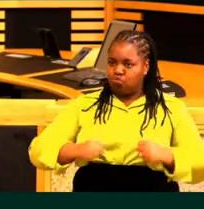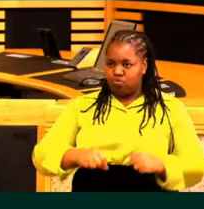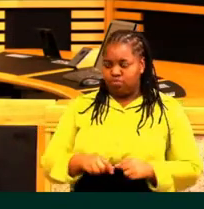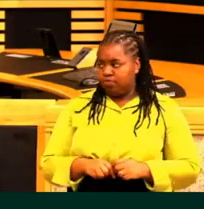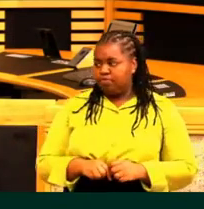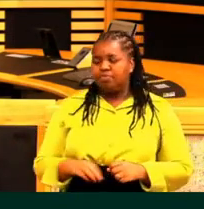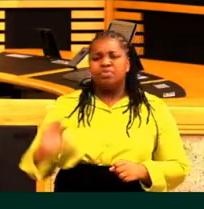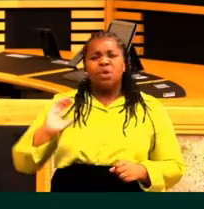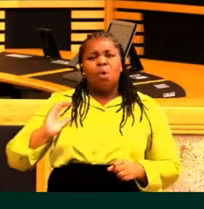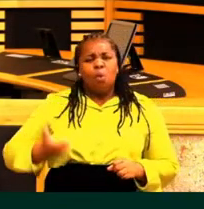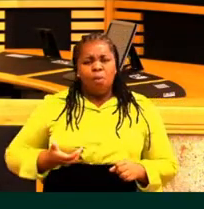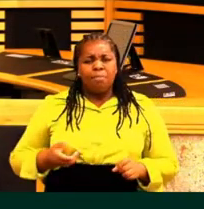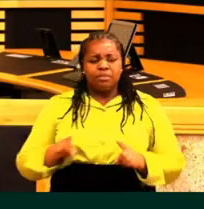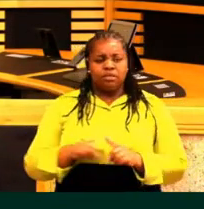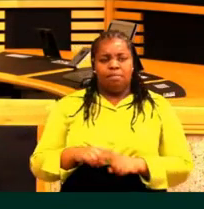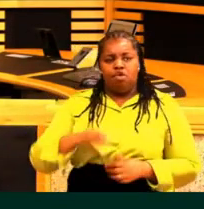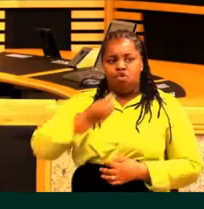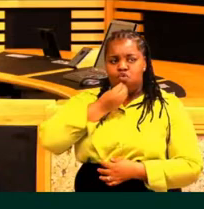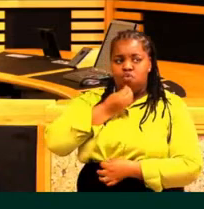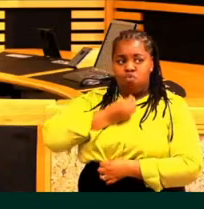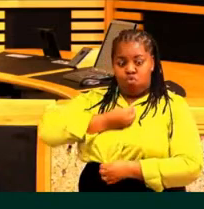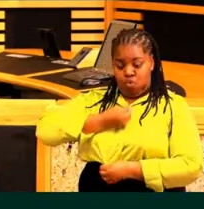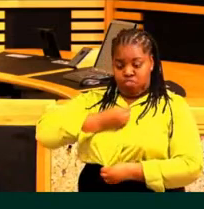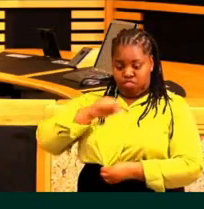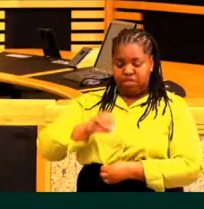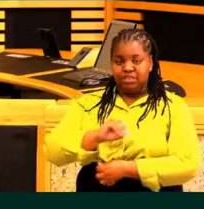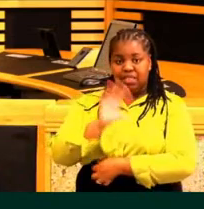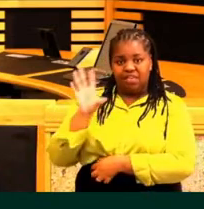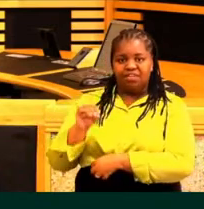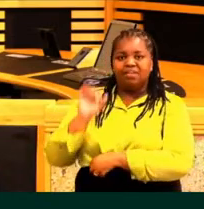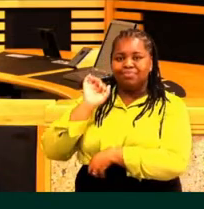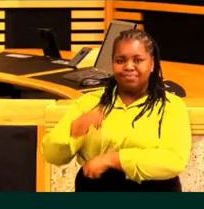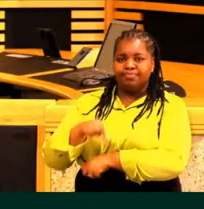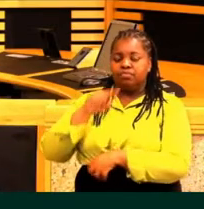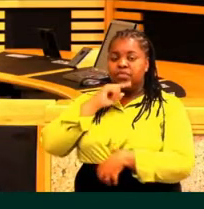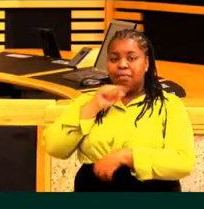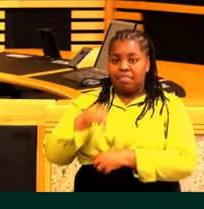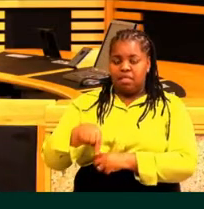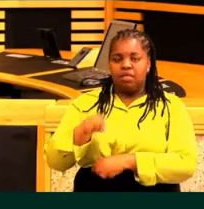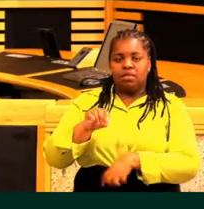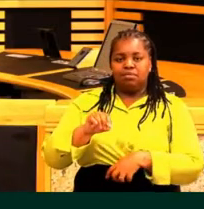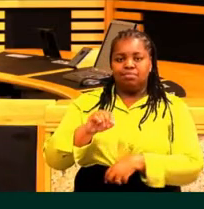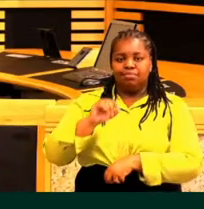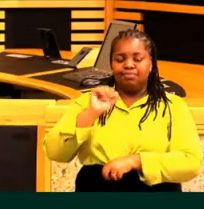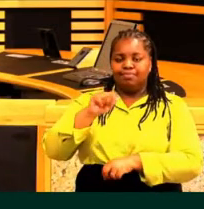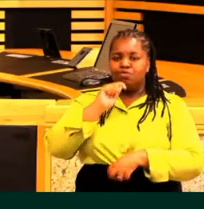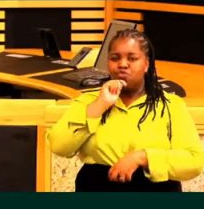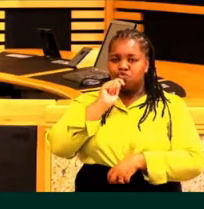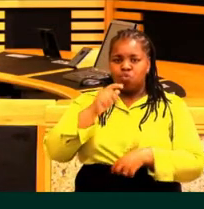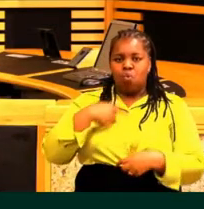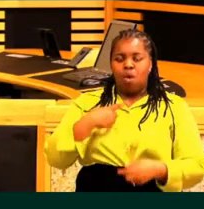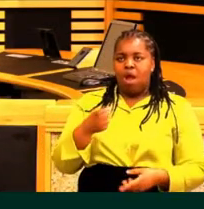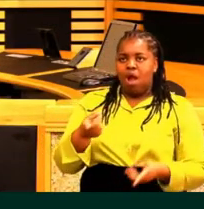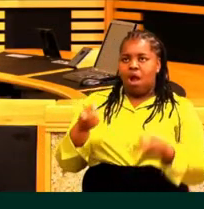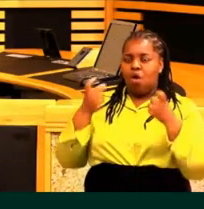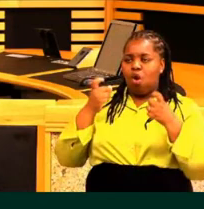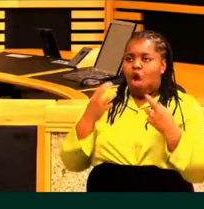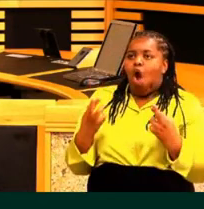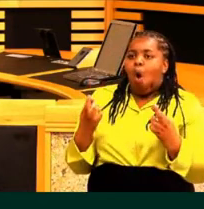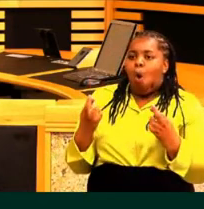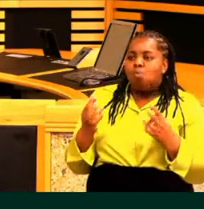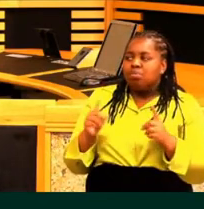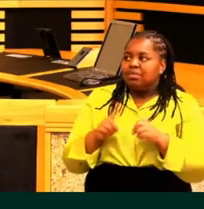women and youth of South Africa of course even here in the province I took definition of what I call Hope and